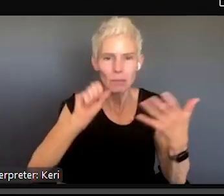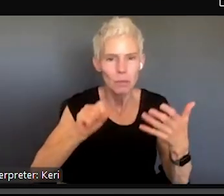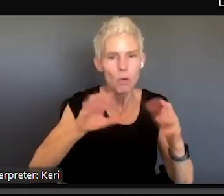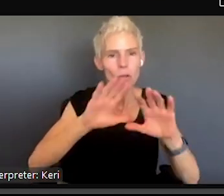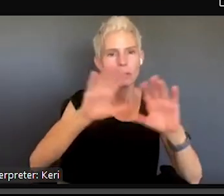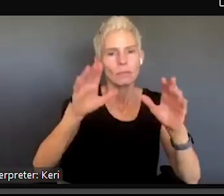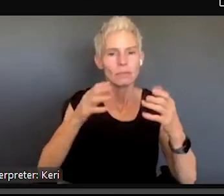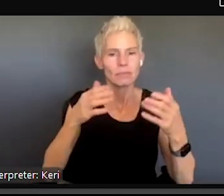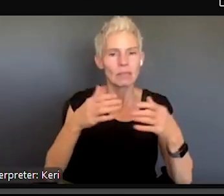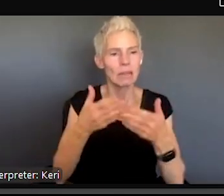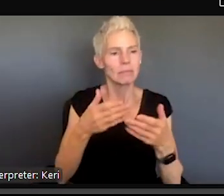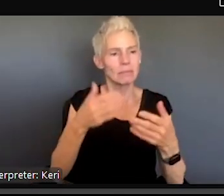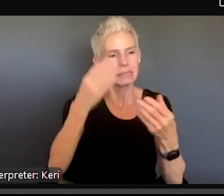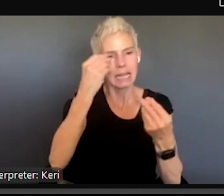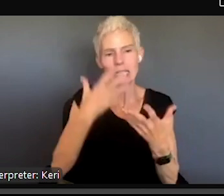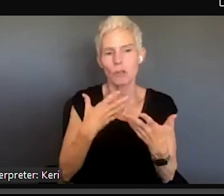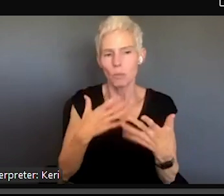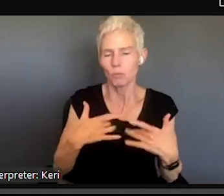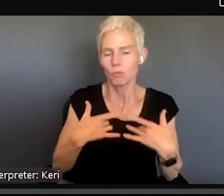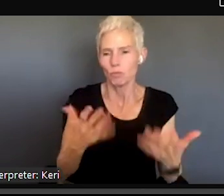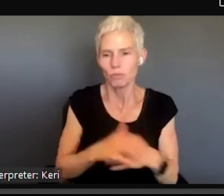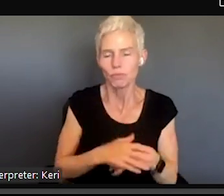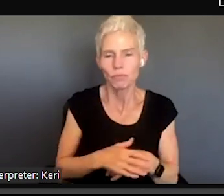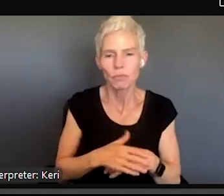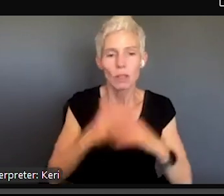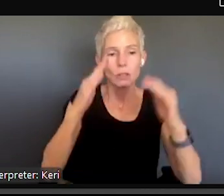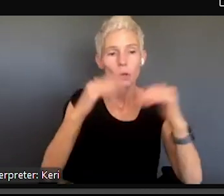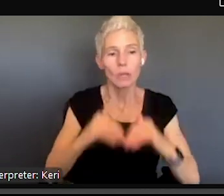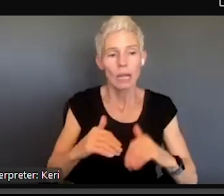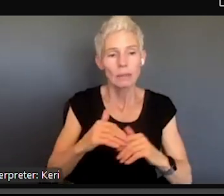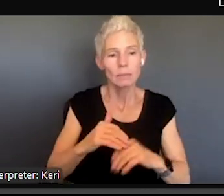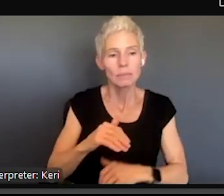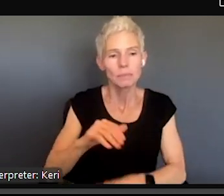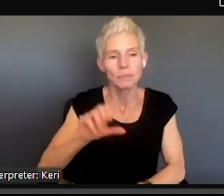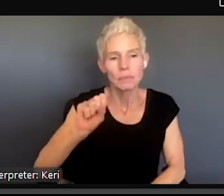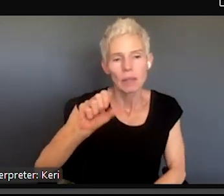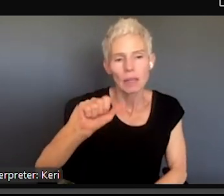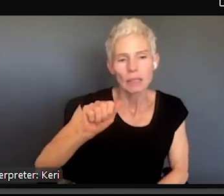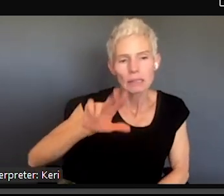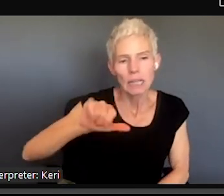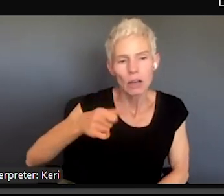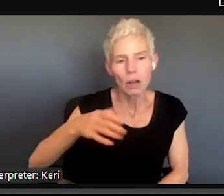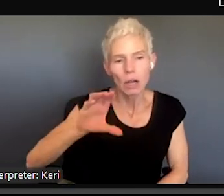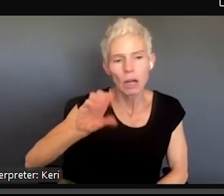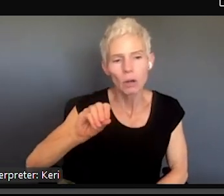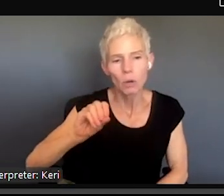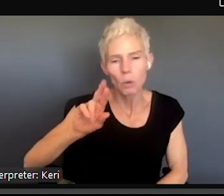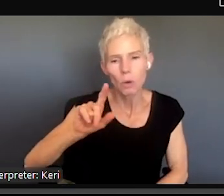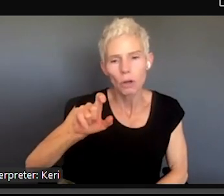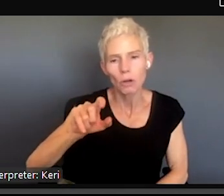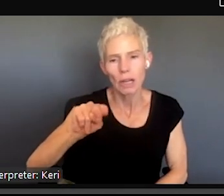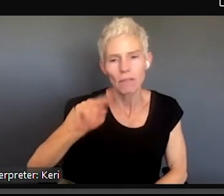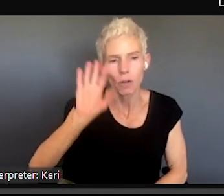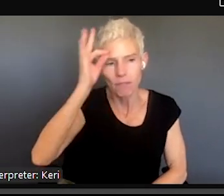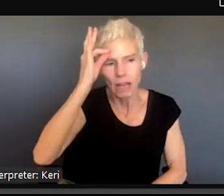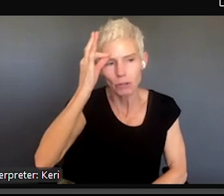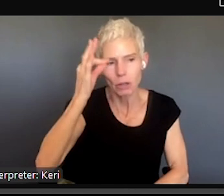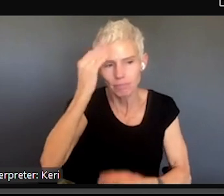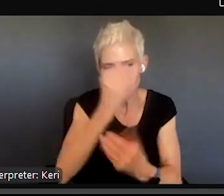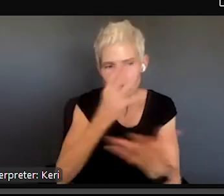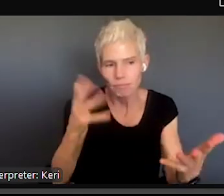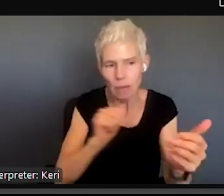overview. Appreciate it. Next, I'm going to call up Sarah Corcoran for our federal update. Sarah. Thank you,